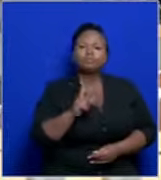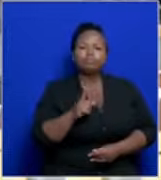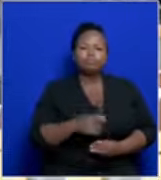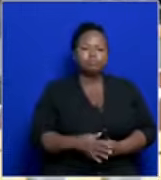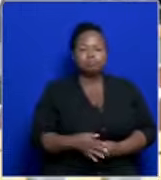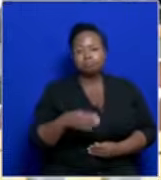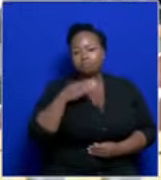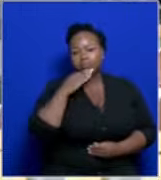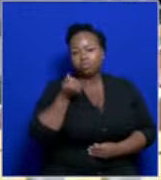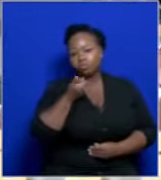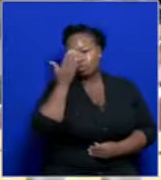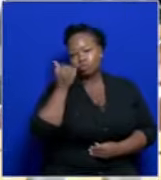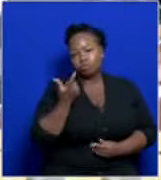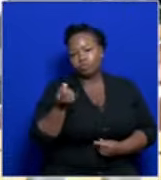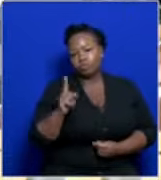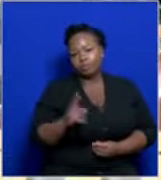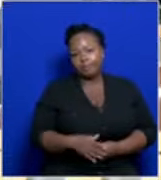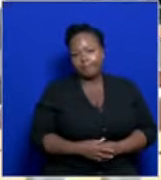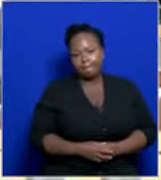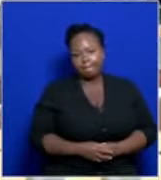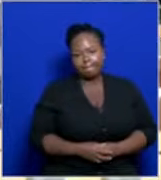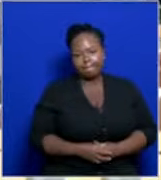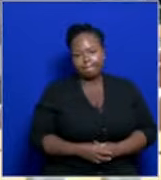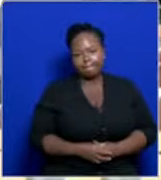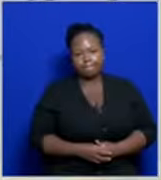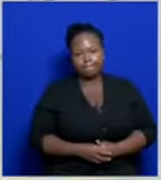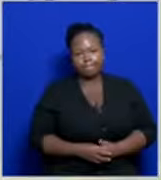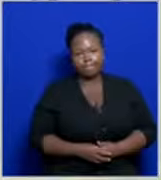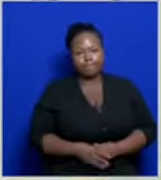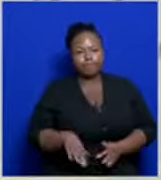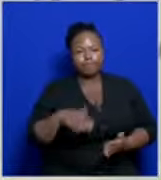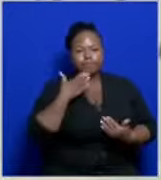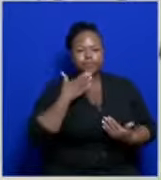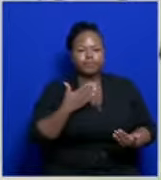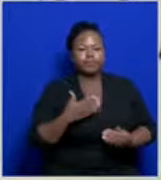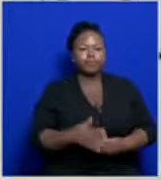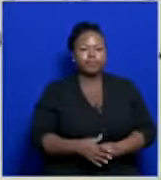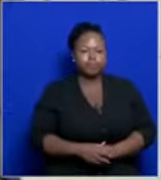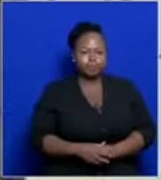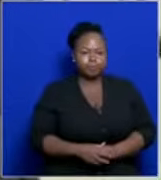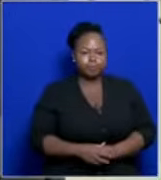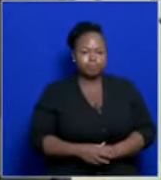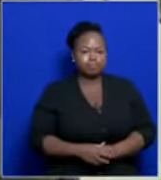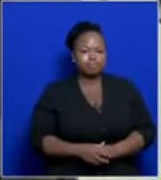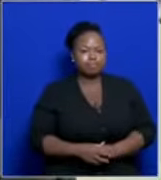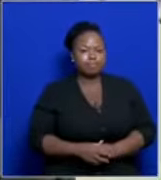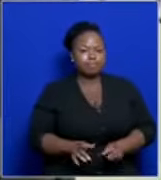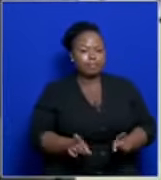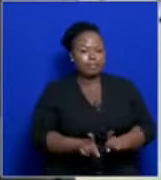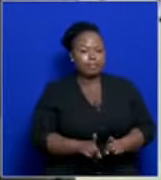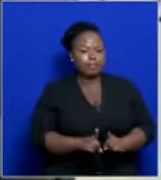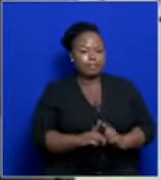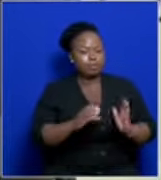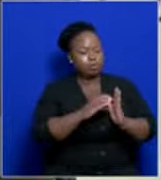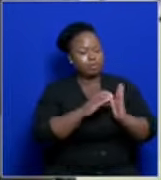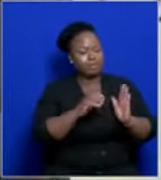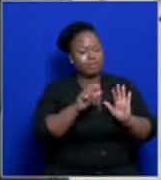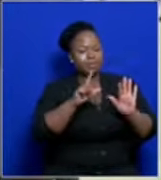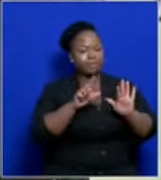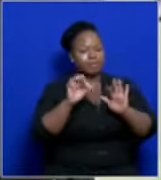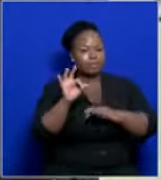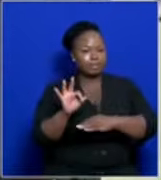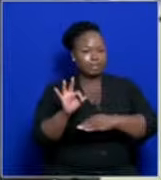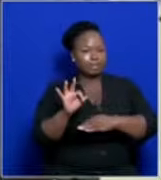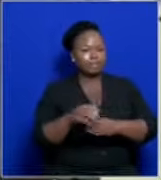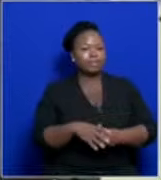doing. Thank you. Staying then with your paragraph 73, we have dealt with annexure TLM5, which